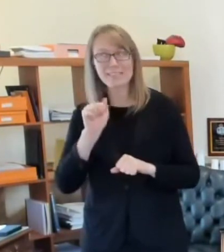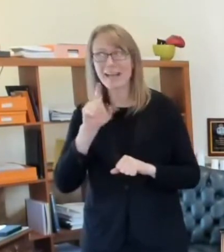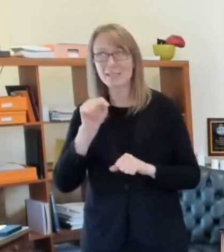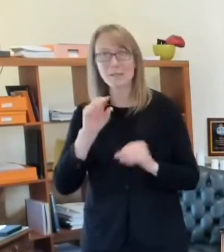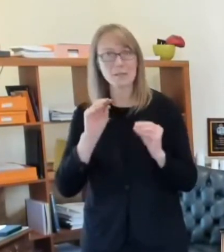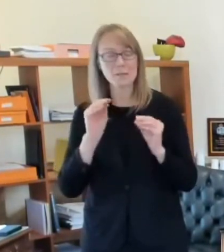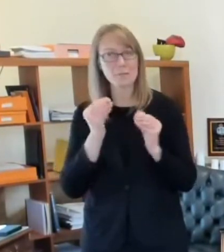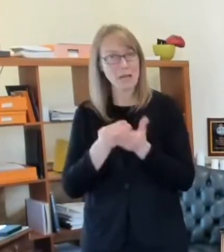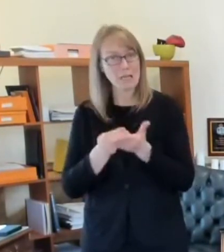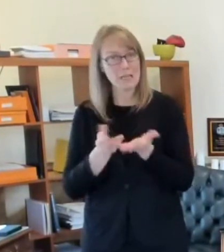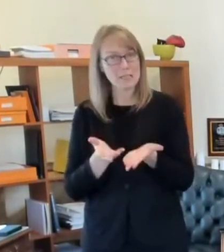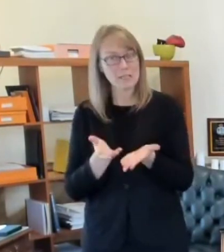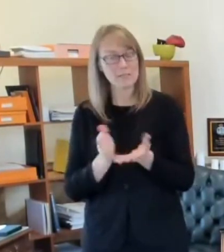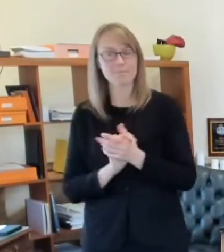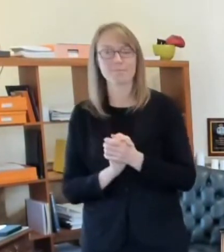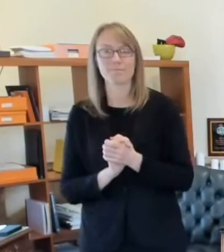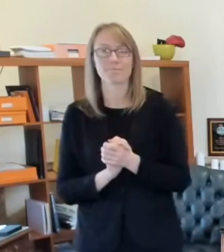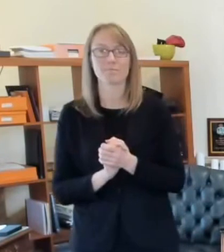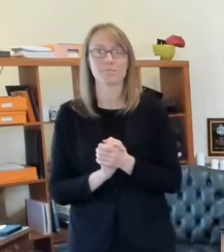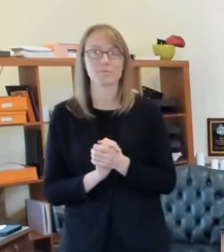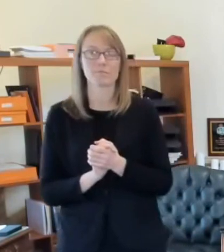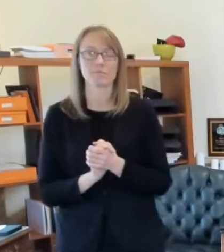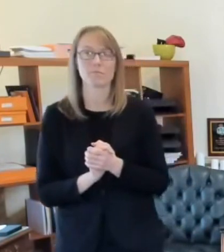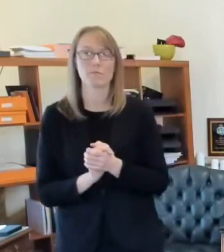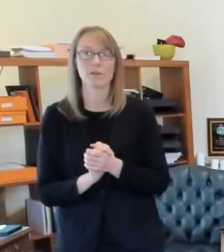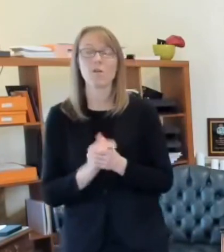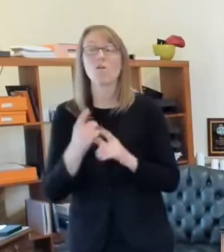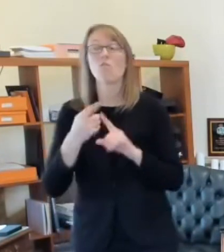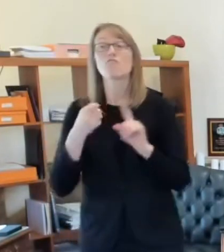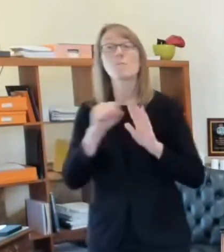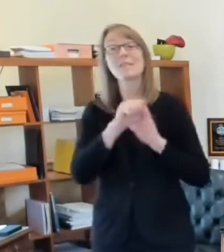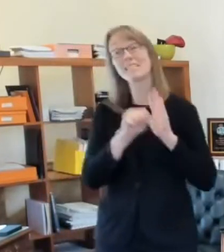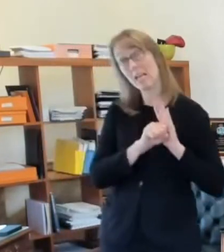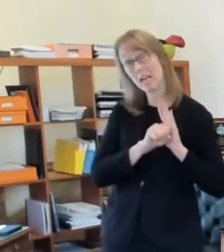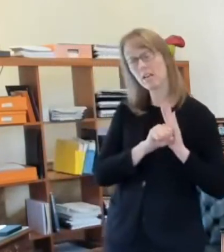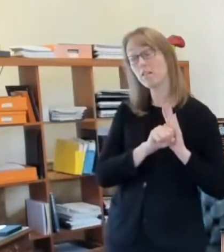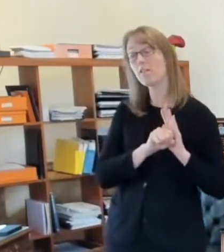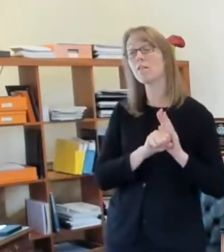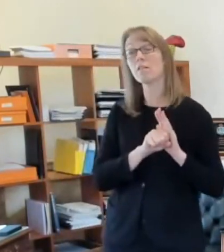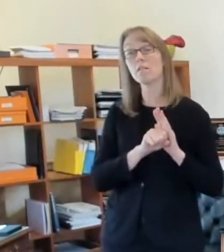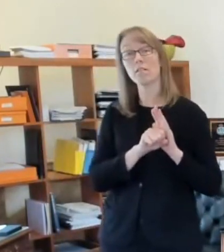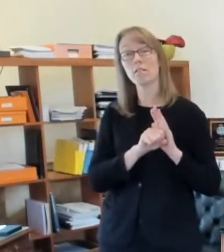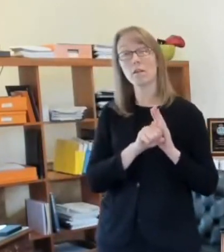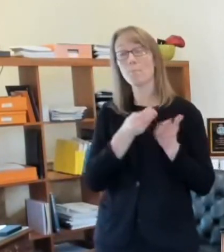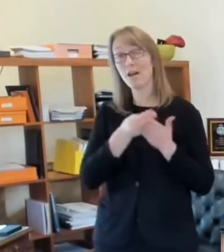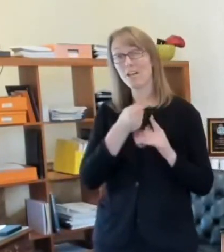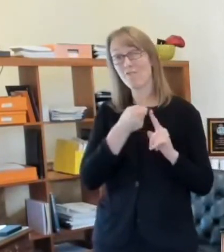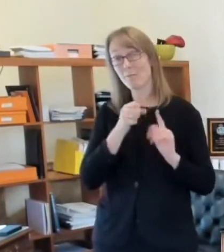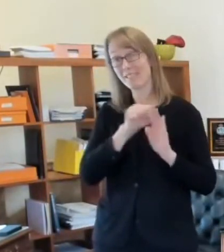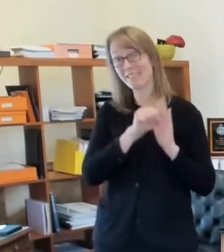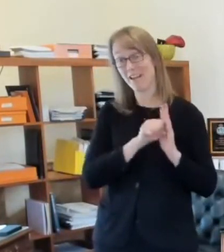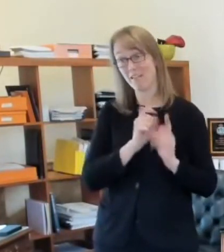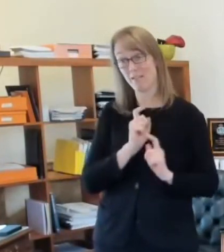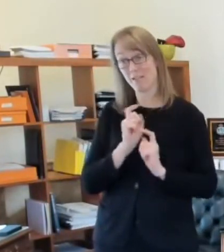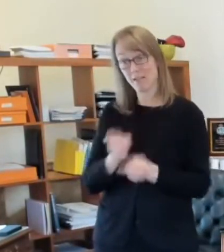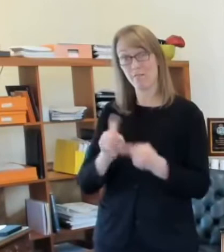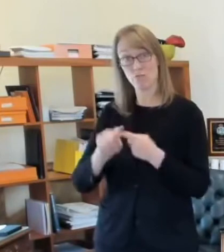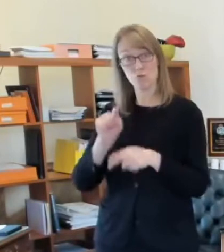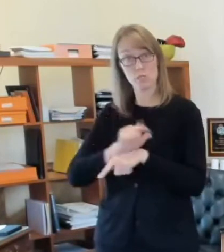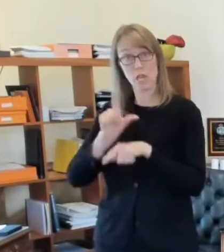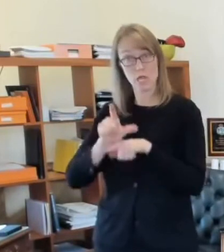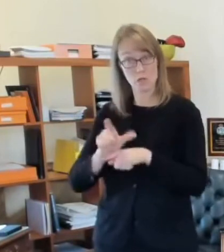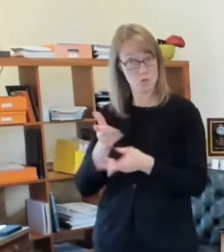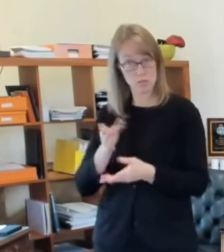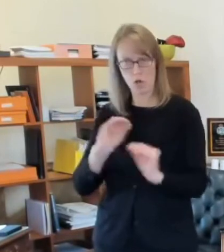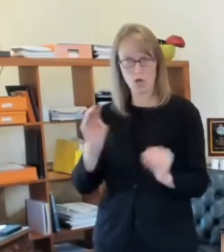there's no direct subsidy to people from the state that I'm aware of. You don't have anything else on that, do you? Okay. Not in